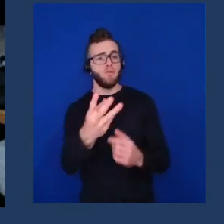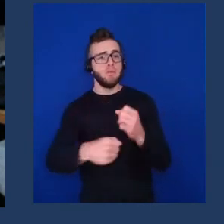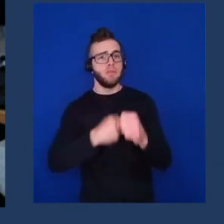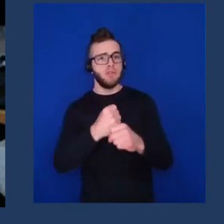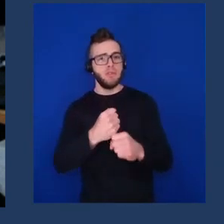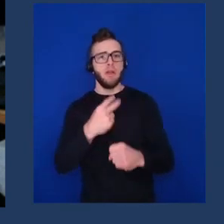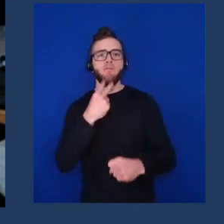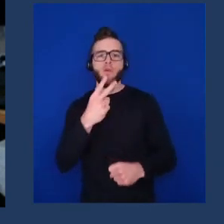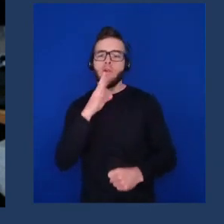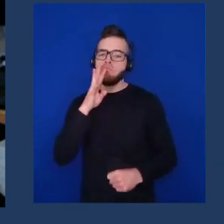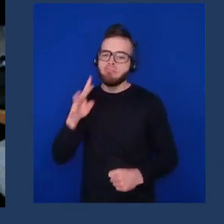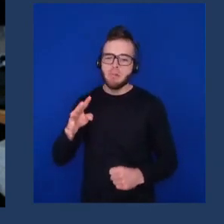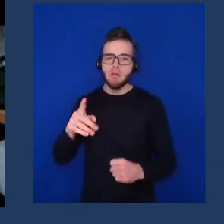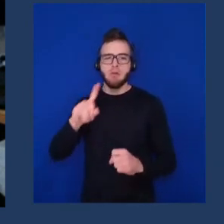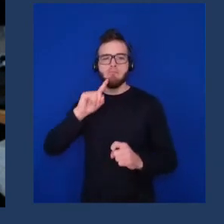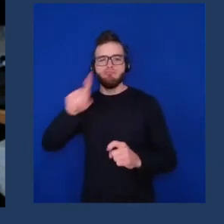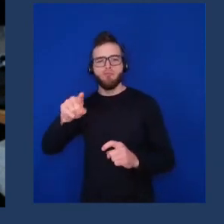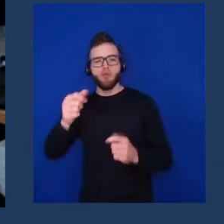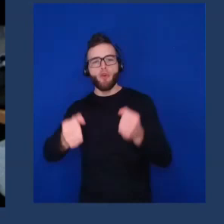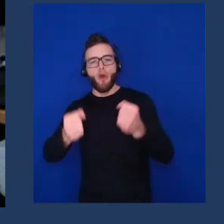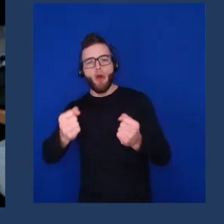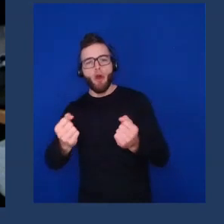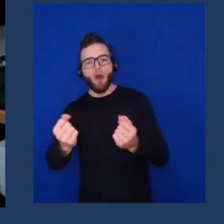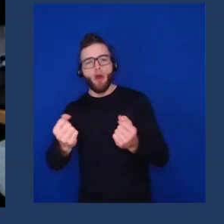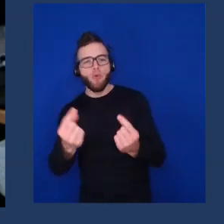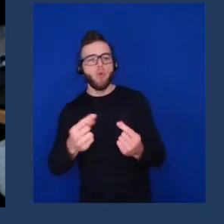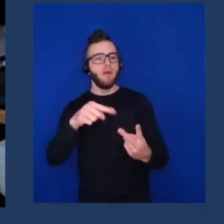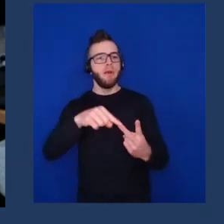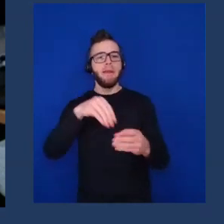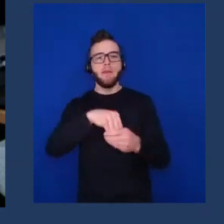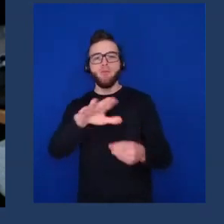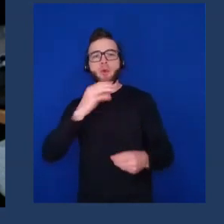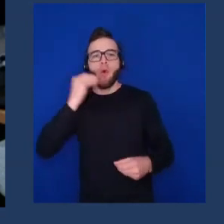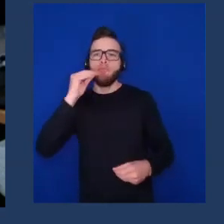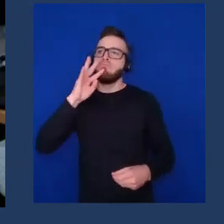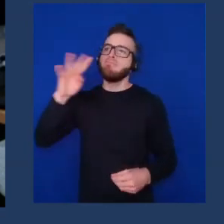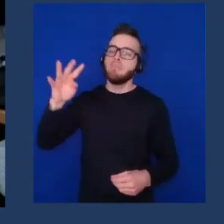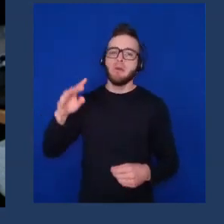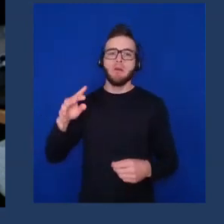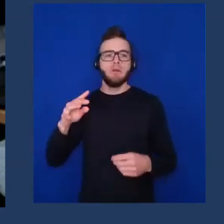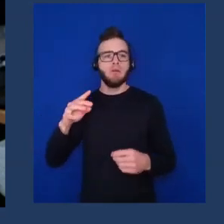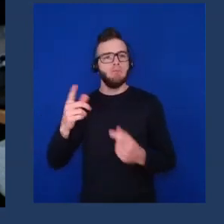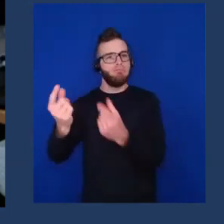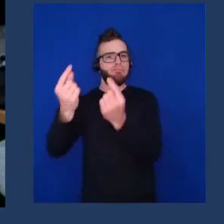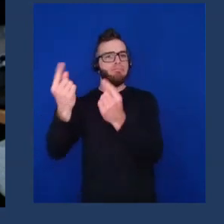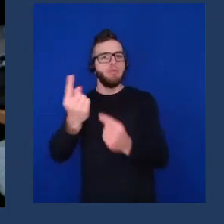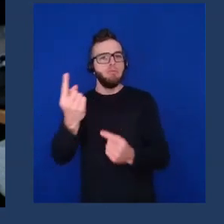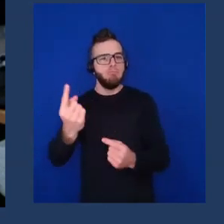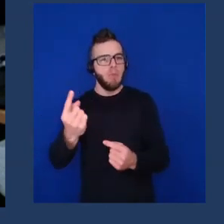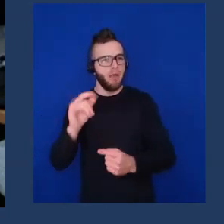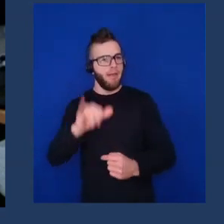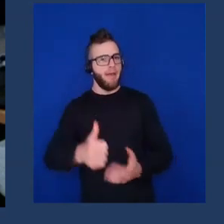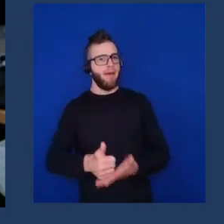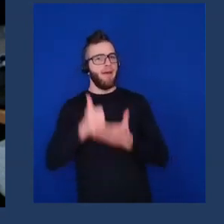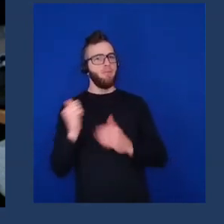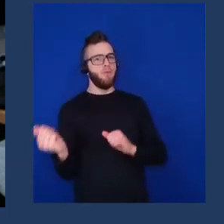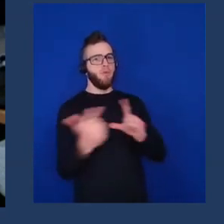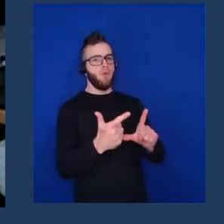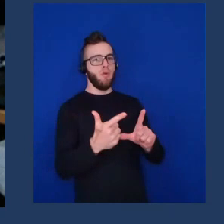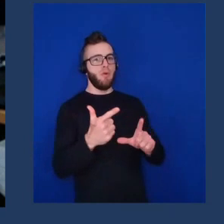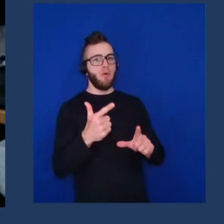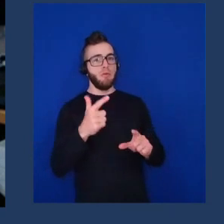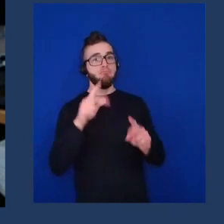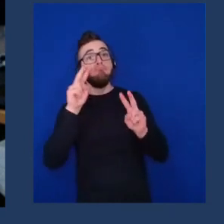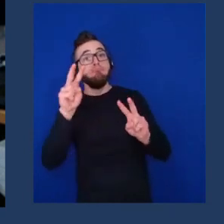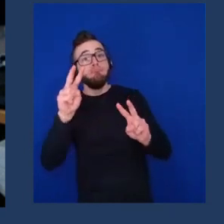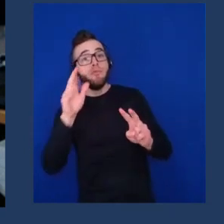becoming mainstream. And so that really helps everybody. Looking towards the future, I think we're going to see that same thing happening again. Previously,